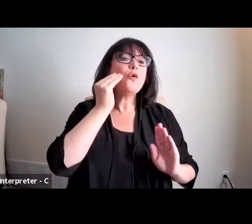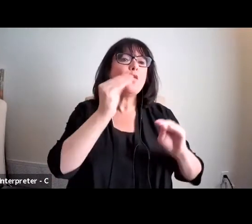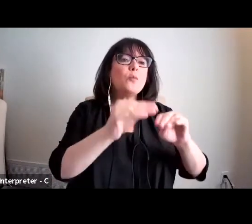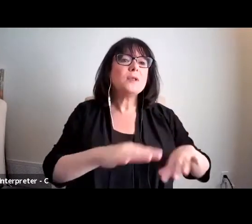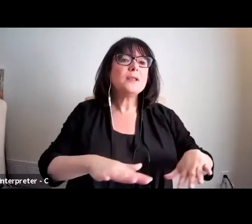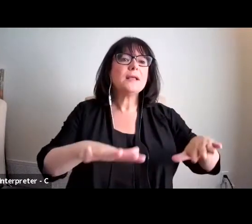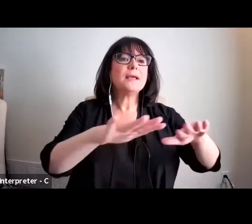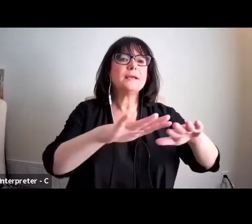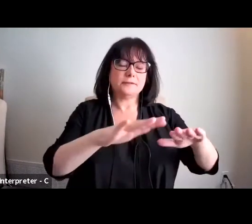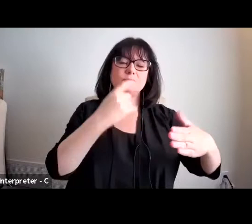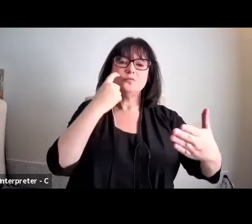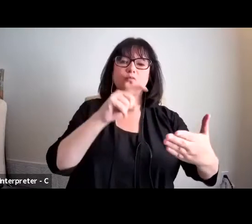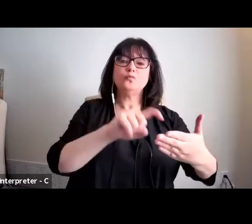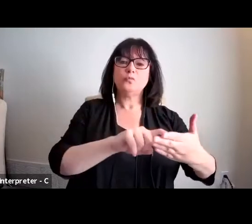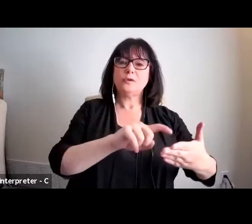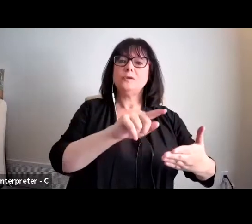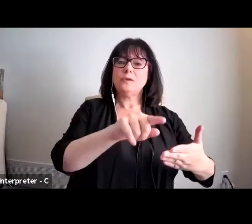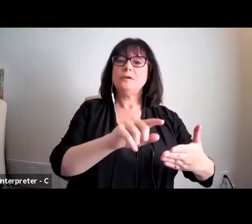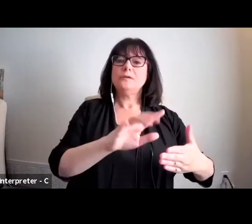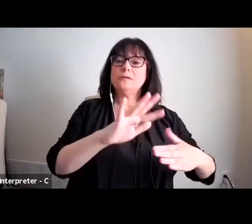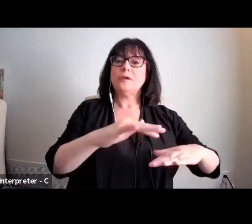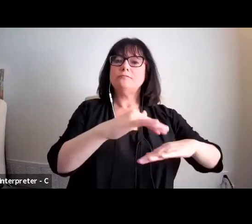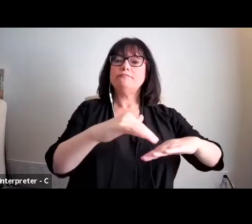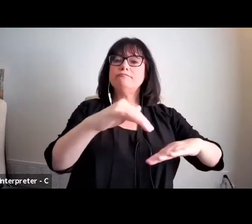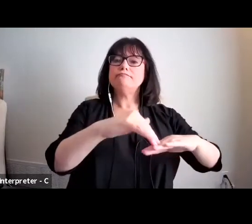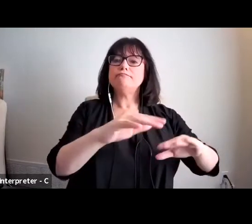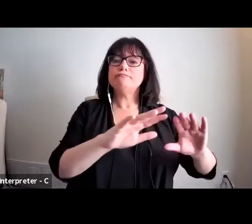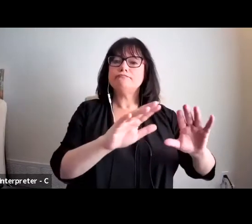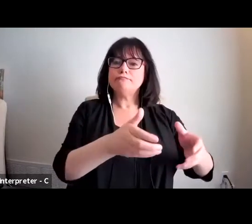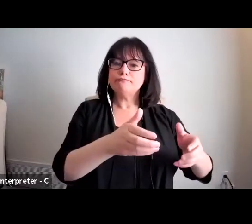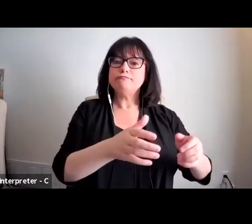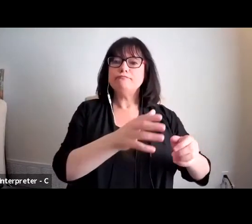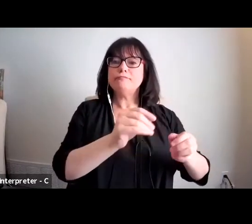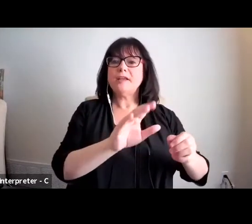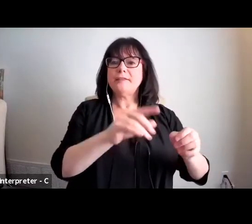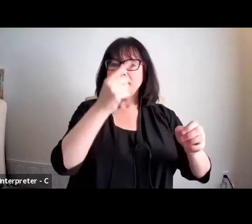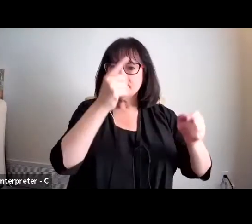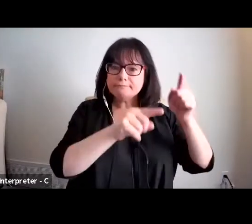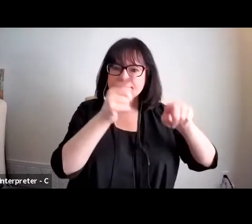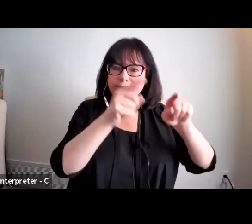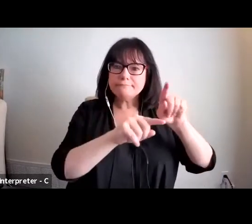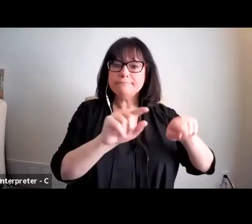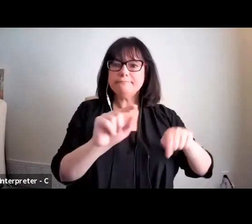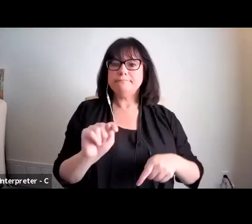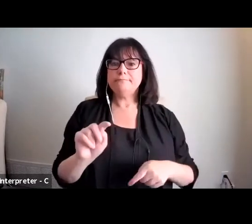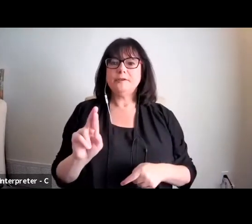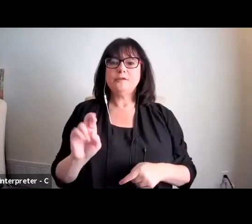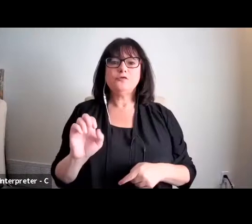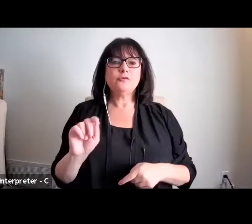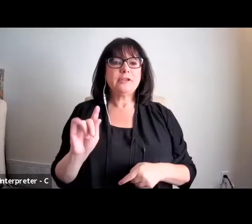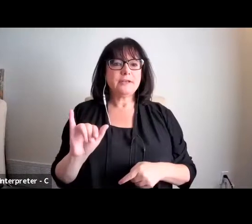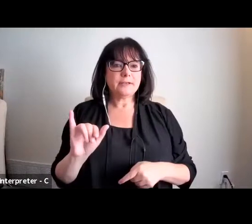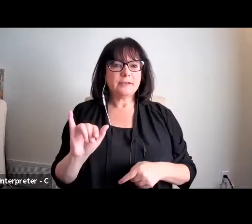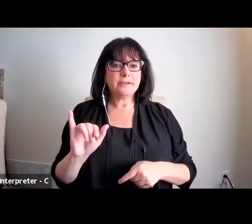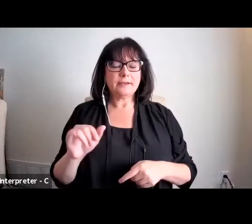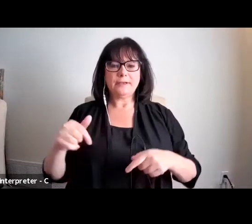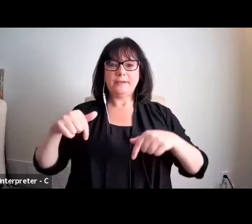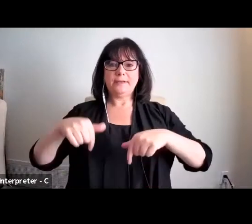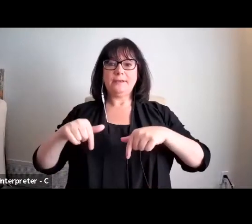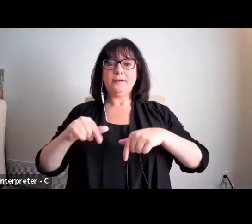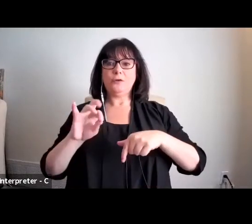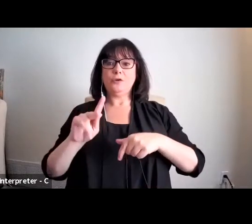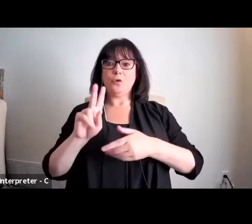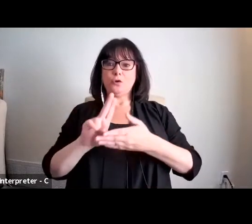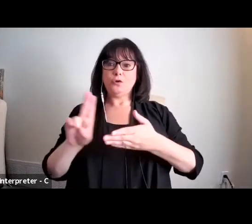and the current treaty holders. As a member of the York University community, I recognize that many Indigenous nations